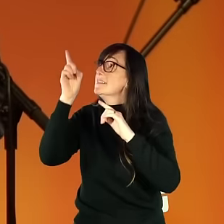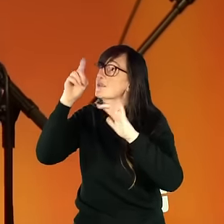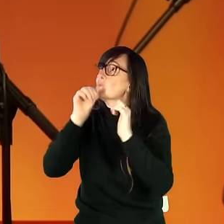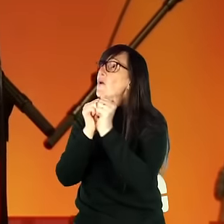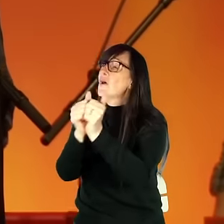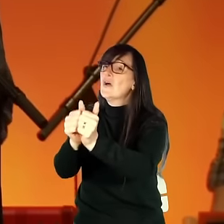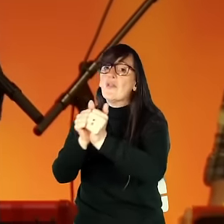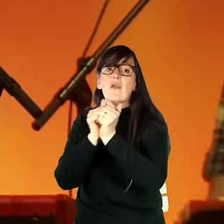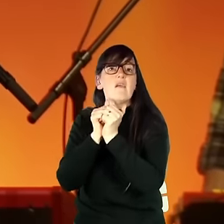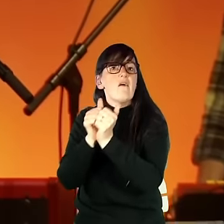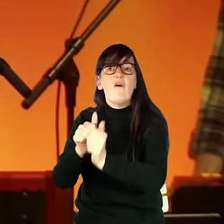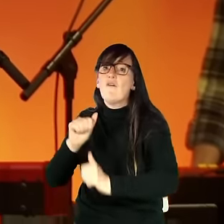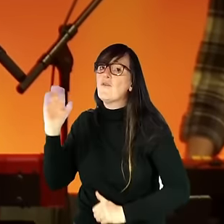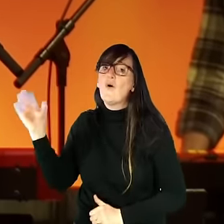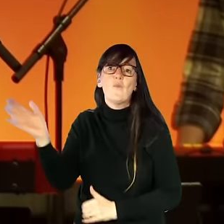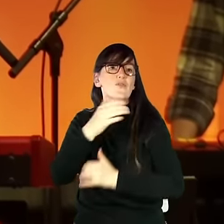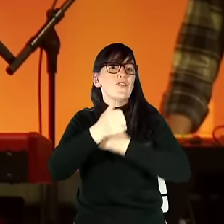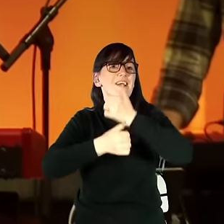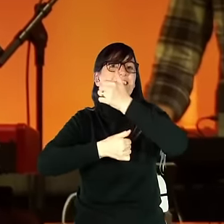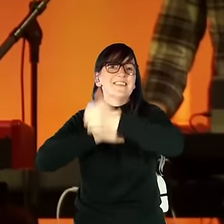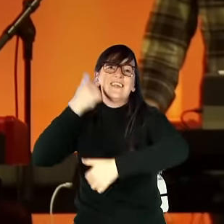voice. He is worthy.